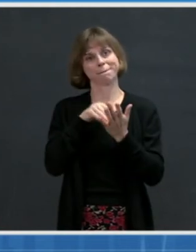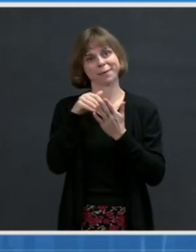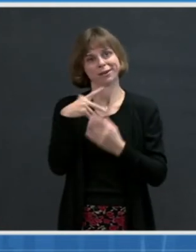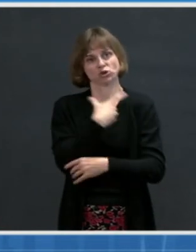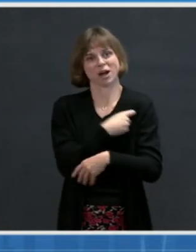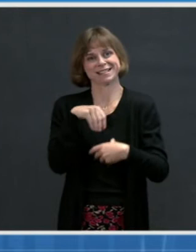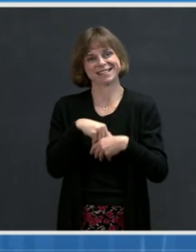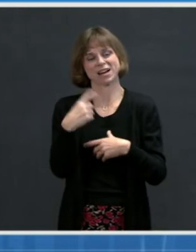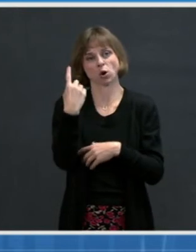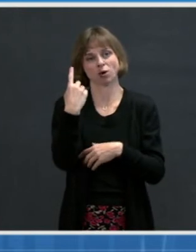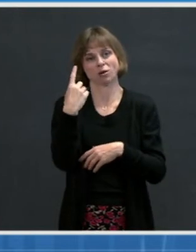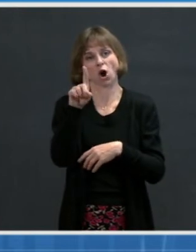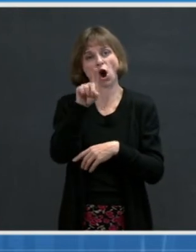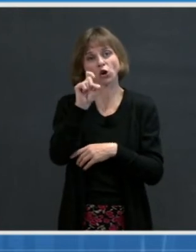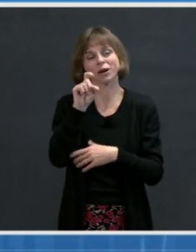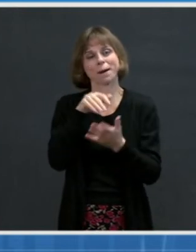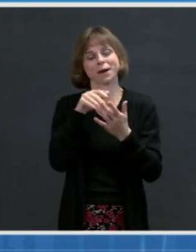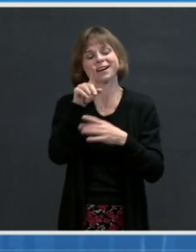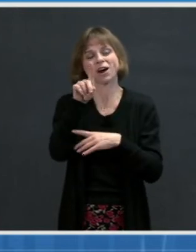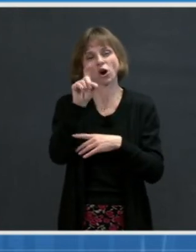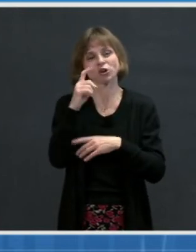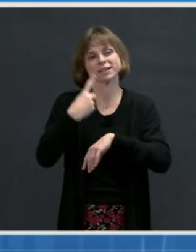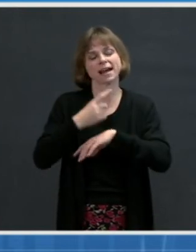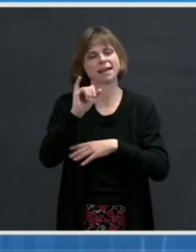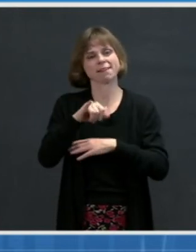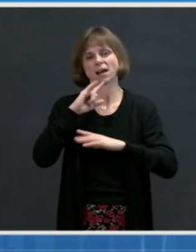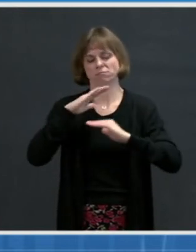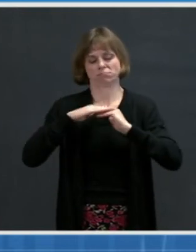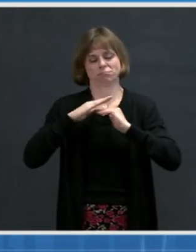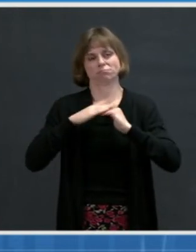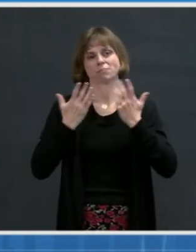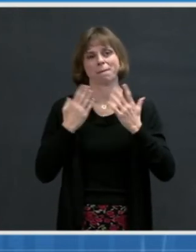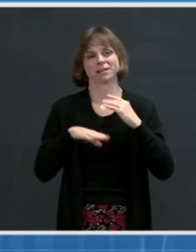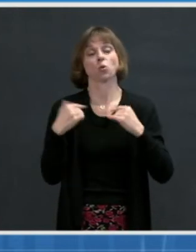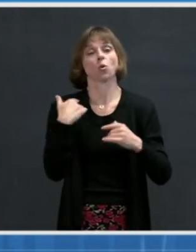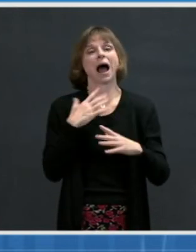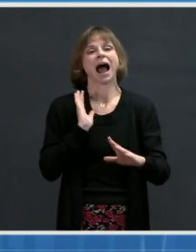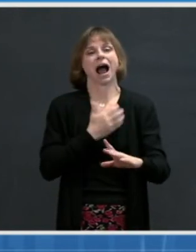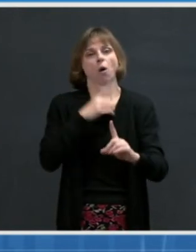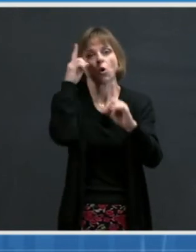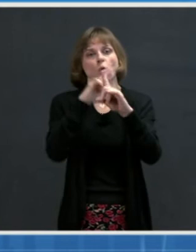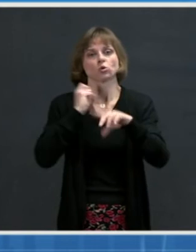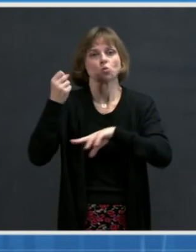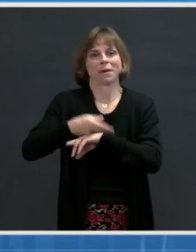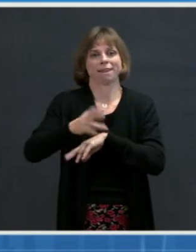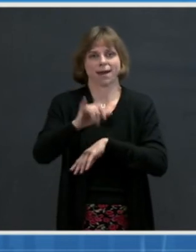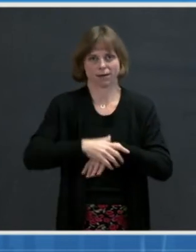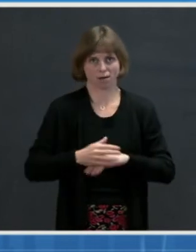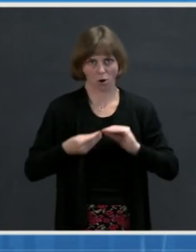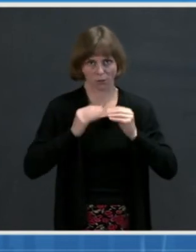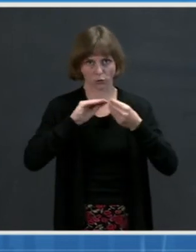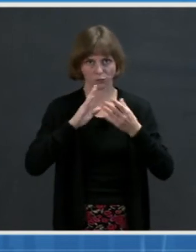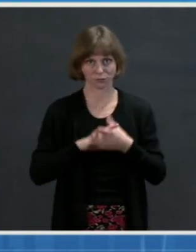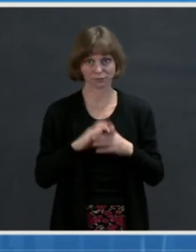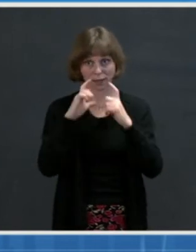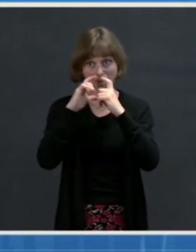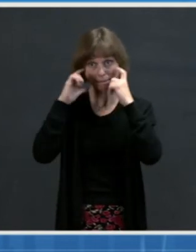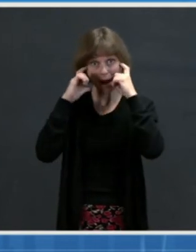we intend to exceed that goal. On masks, the cost will be $86 million,